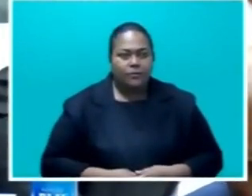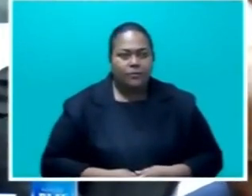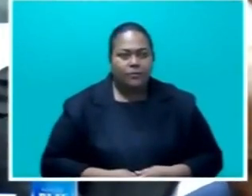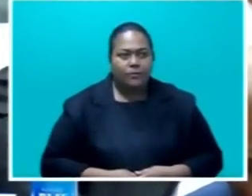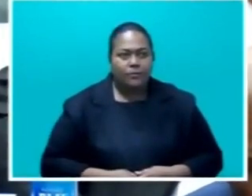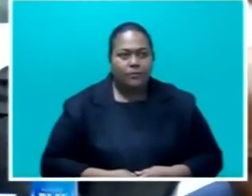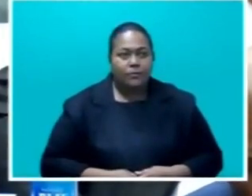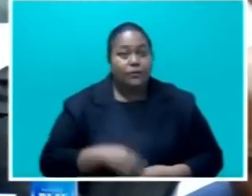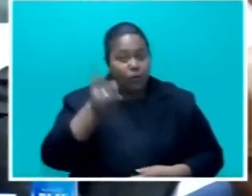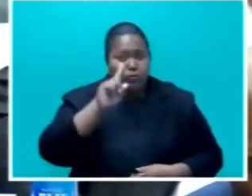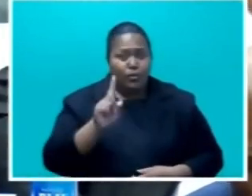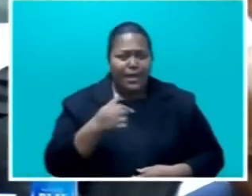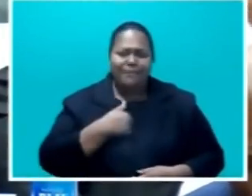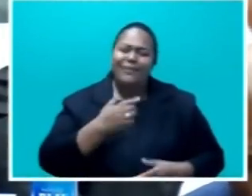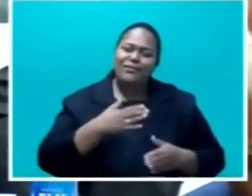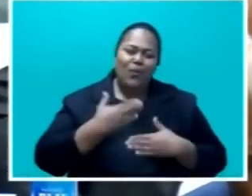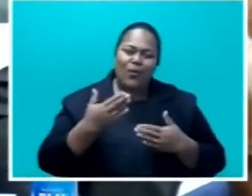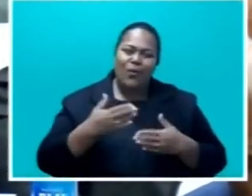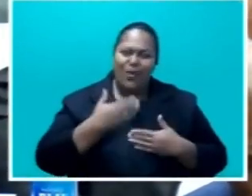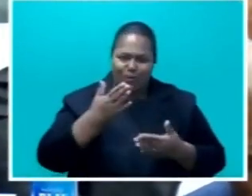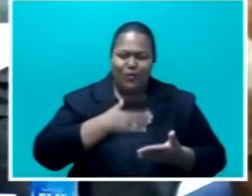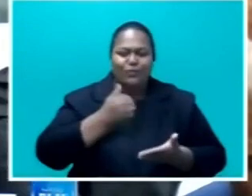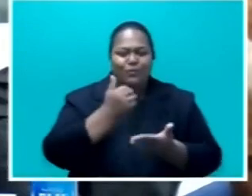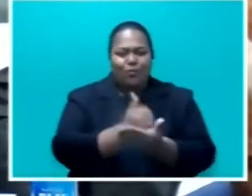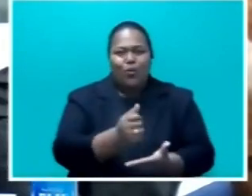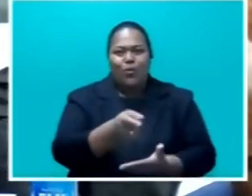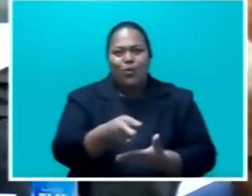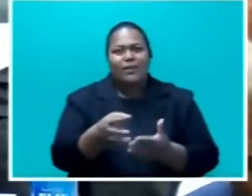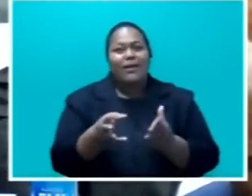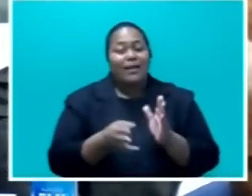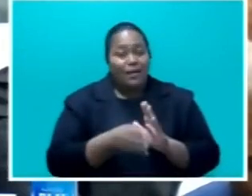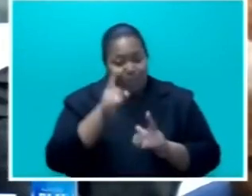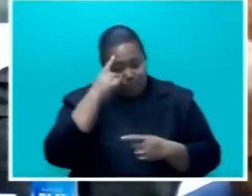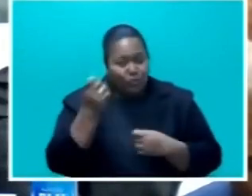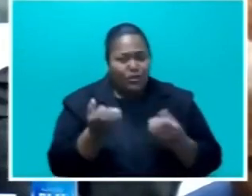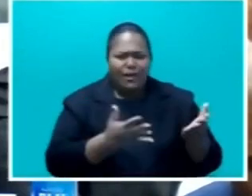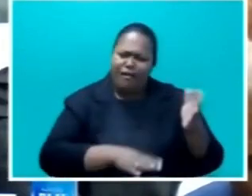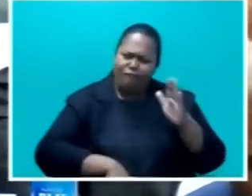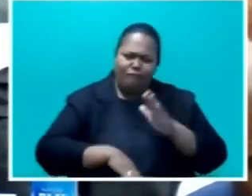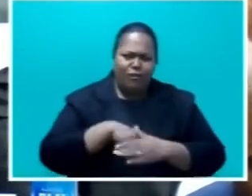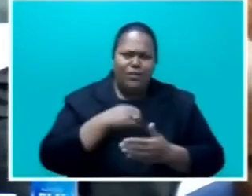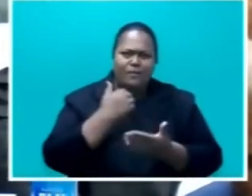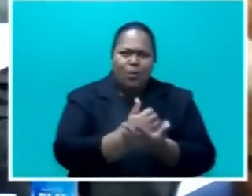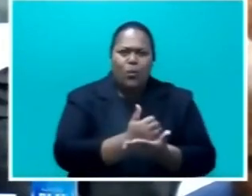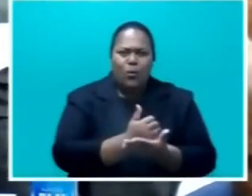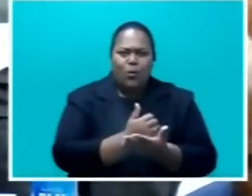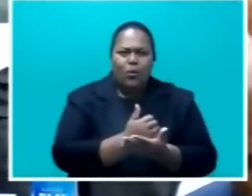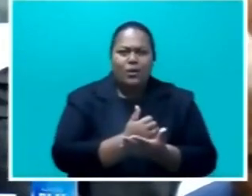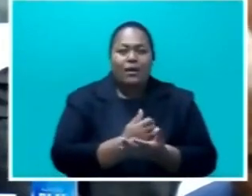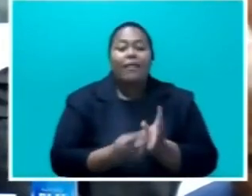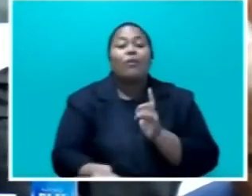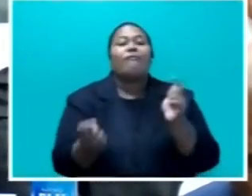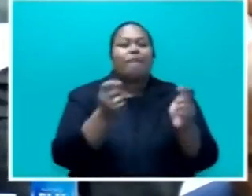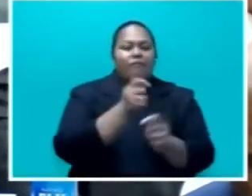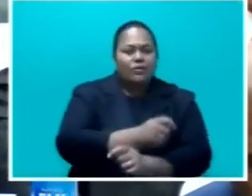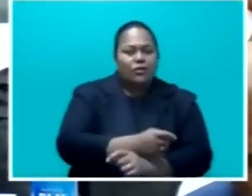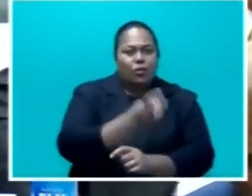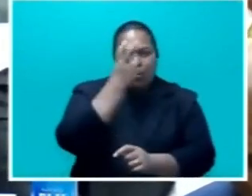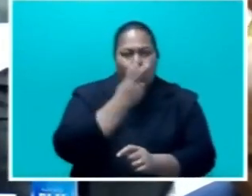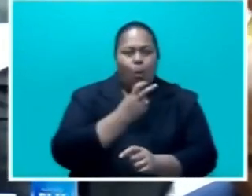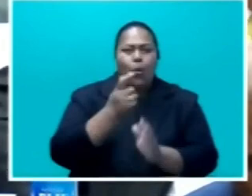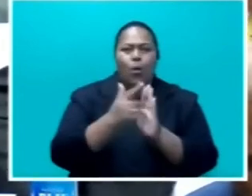in supporting the motion to repeal the amendment to the Act and fully endorse the revision to the law as it was in